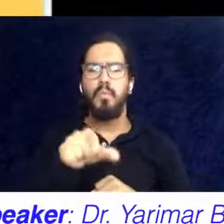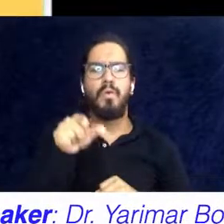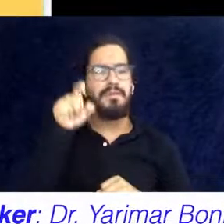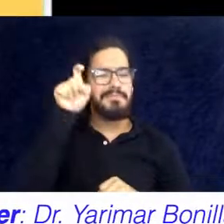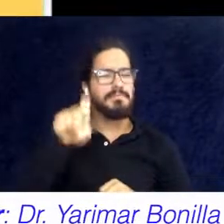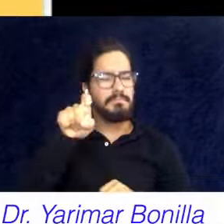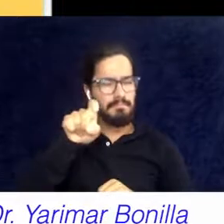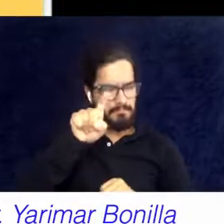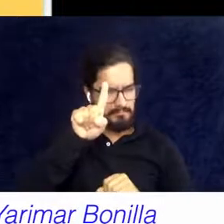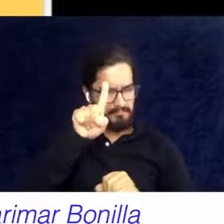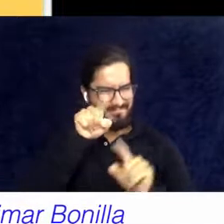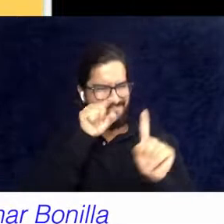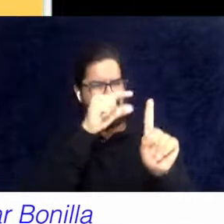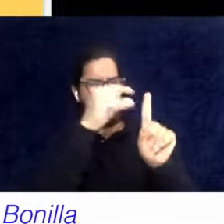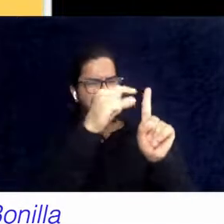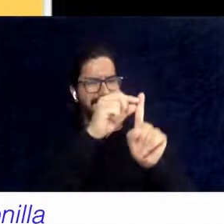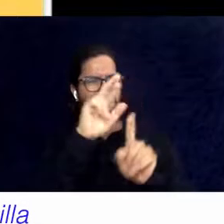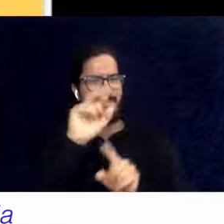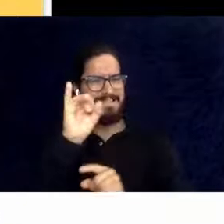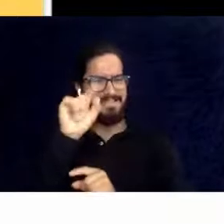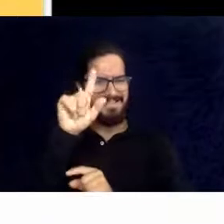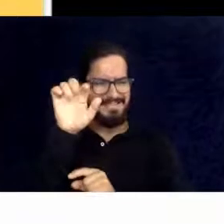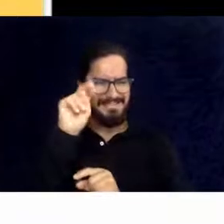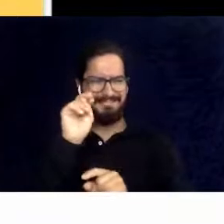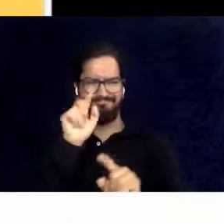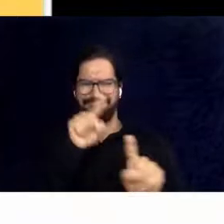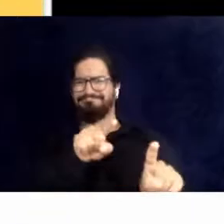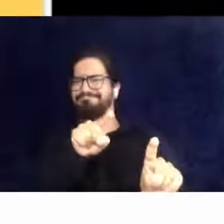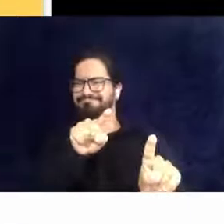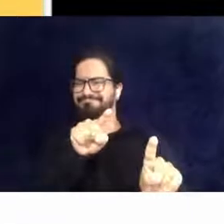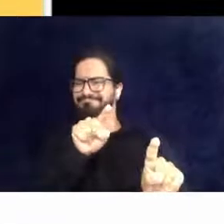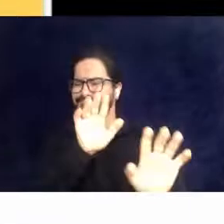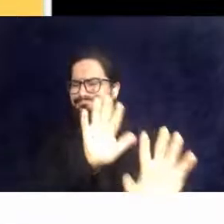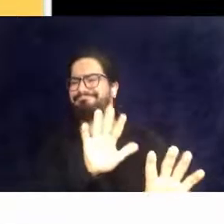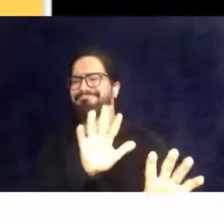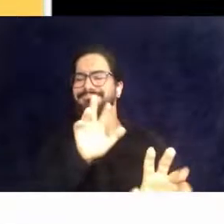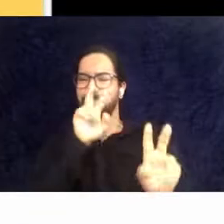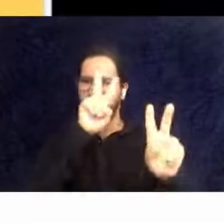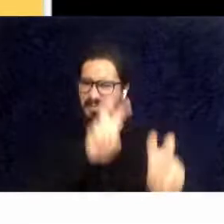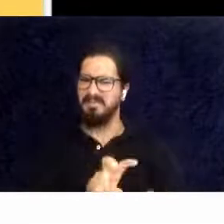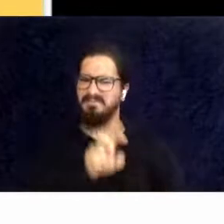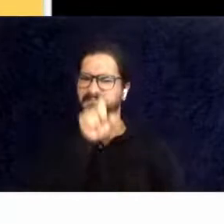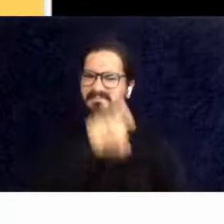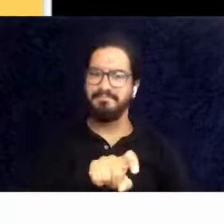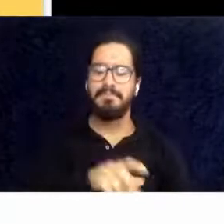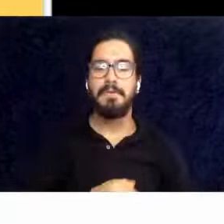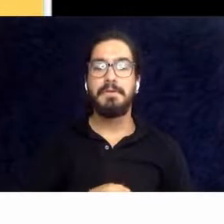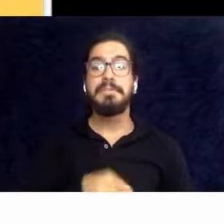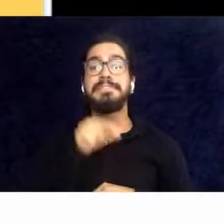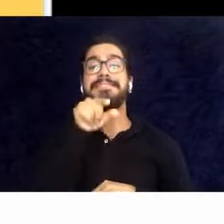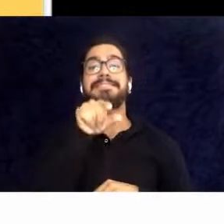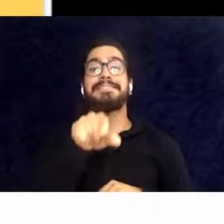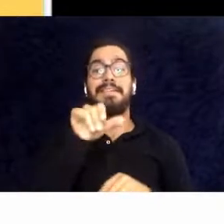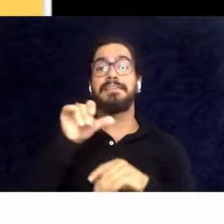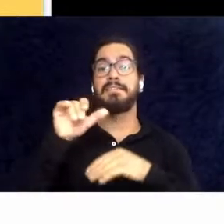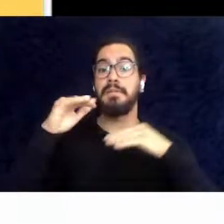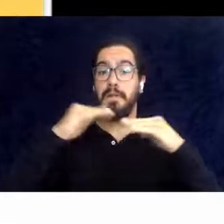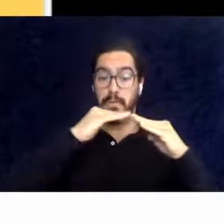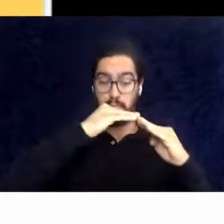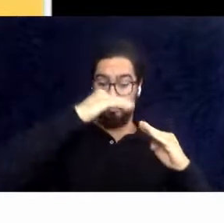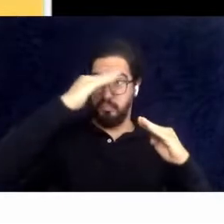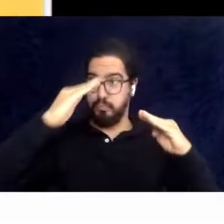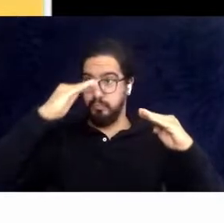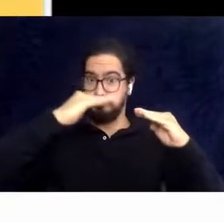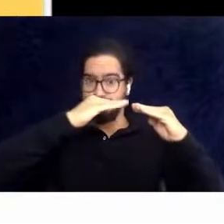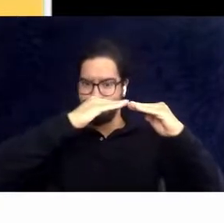that. The second thing is that, the call to flatten the curve, it's a lot of the burden for that is placed on individuals.